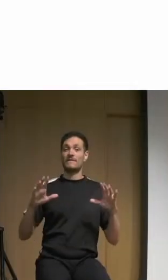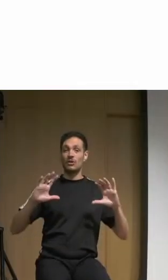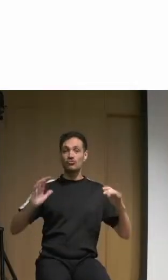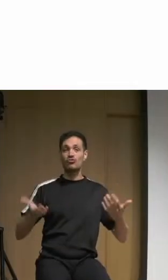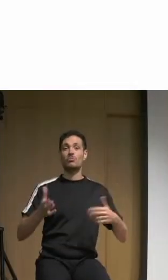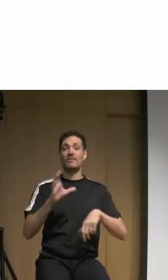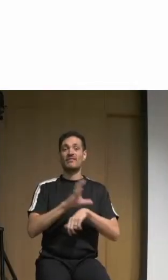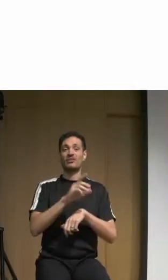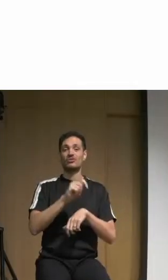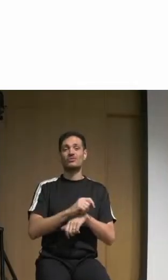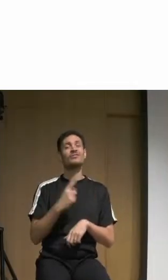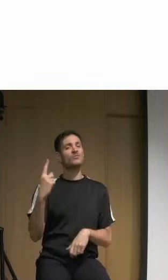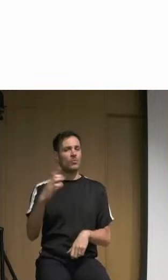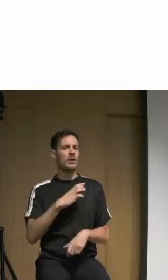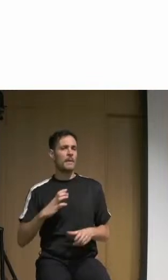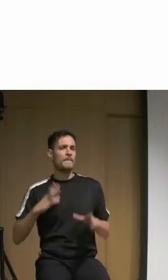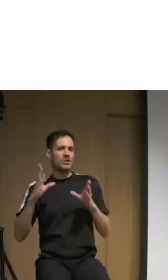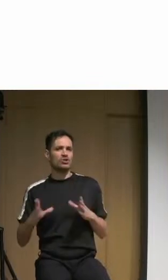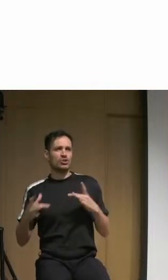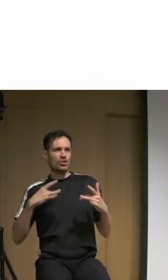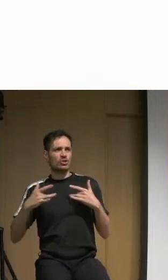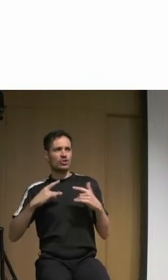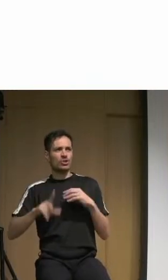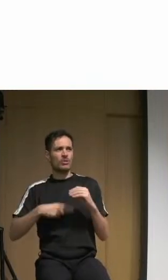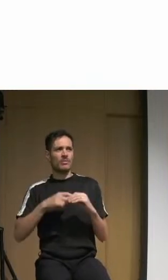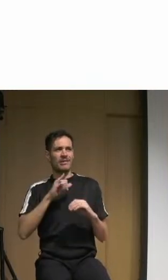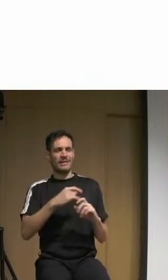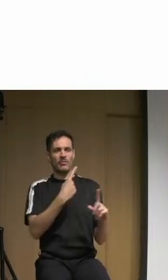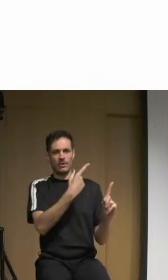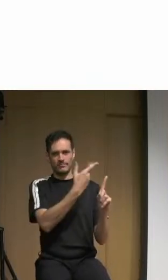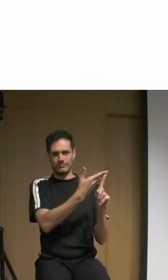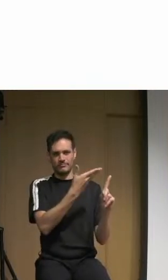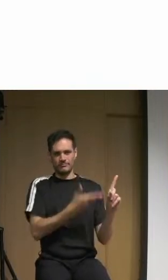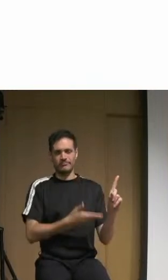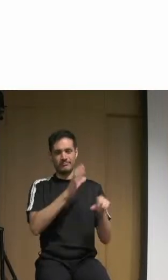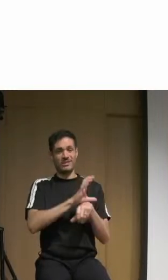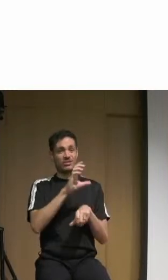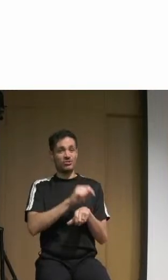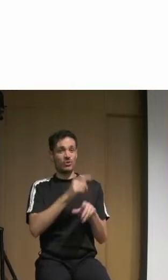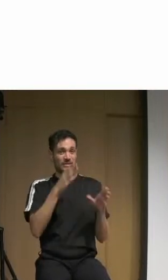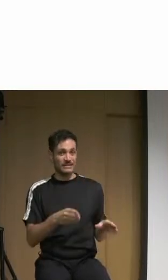concerns about that consultant. I worked with a consultant that